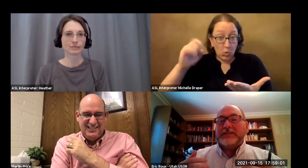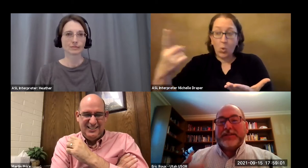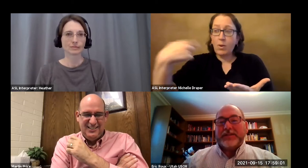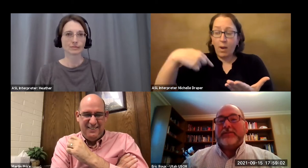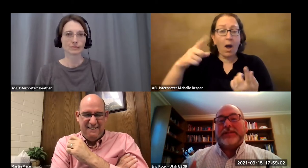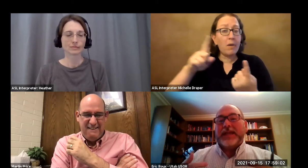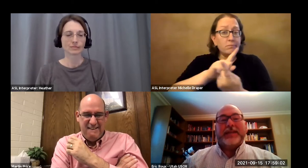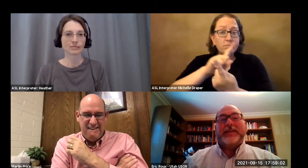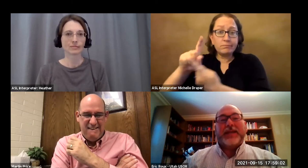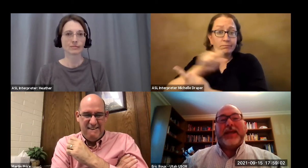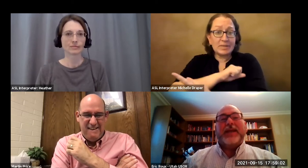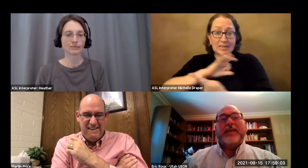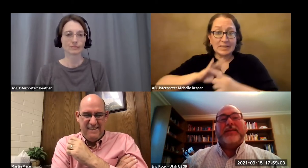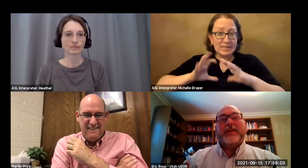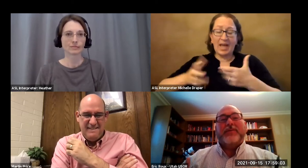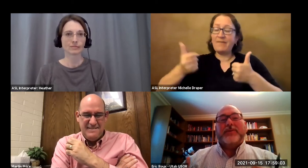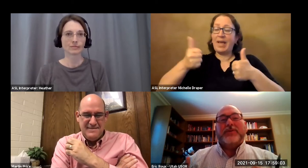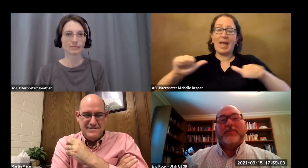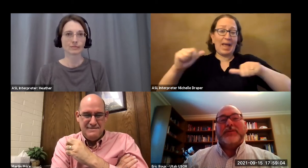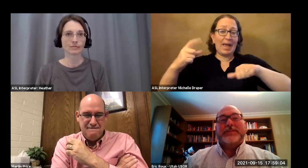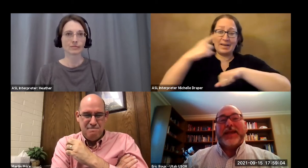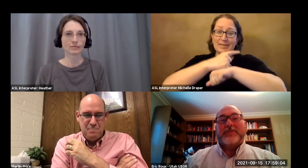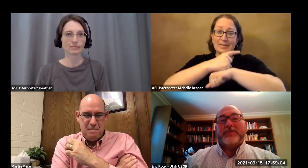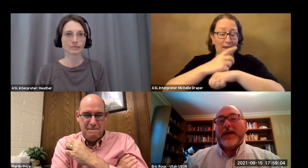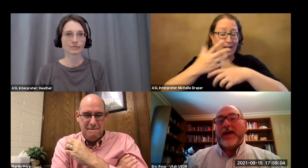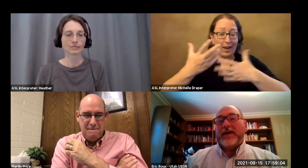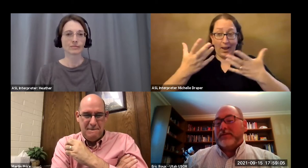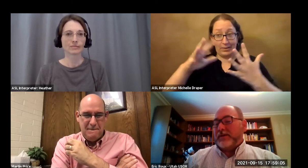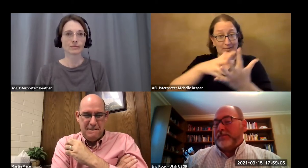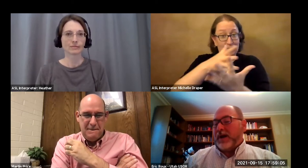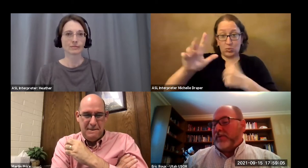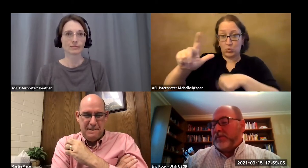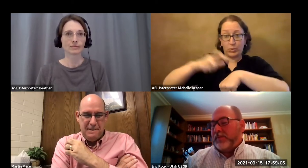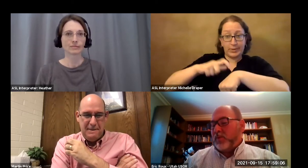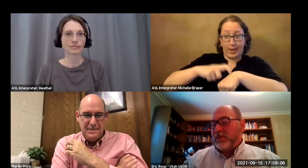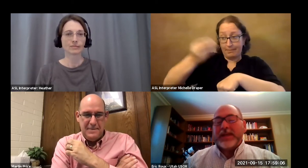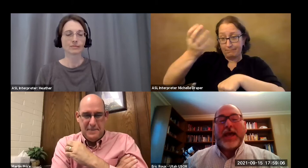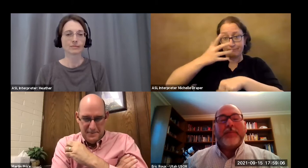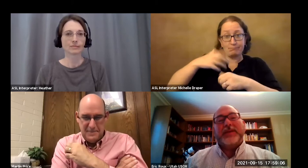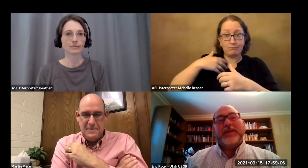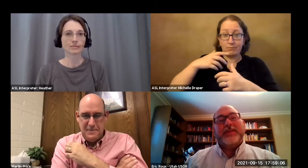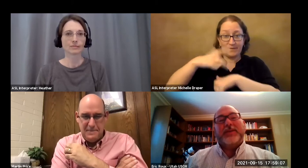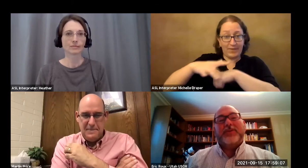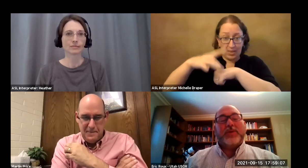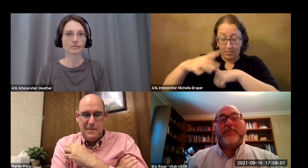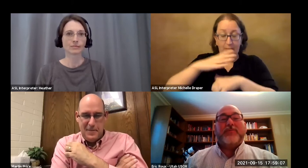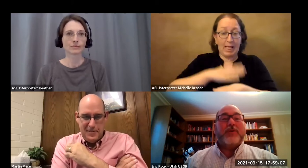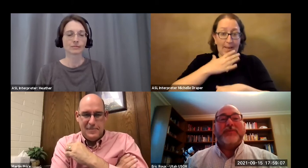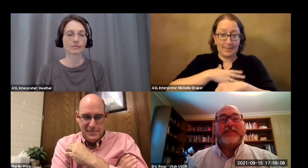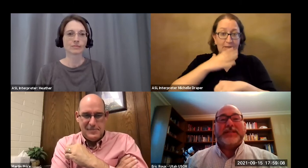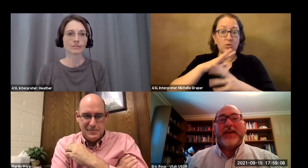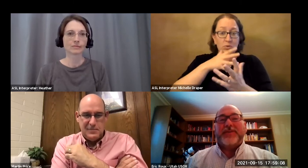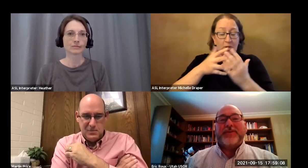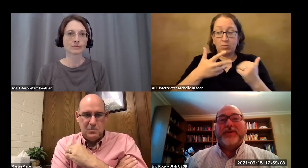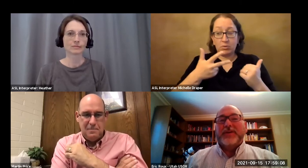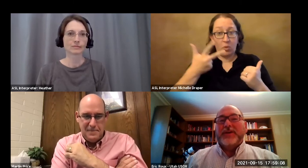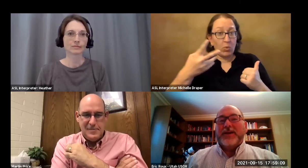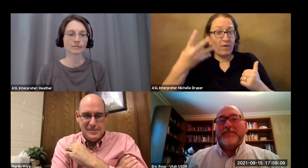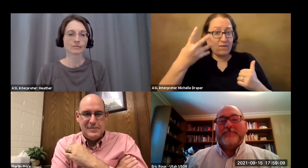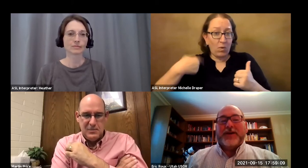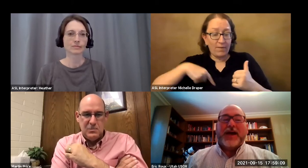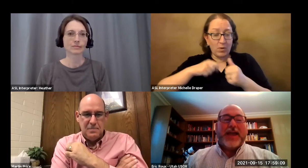staff, literally any day that you could schedule that, I would be more than happy. And I think 3 or 4 of us